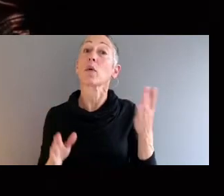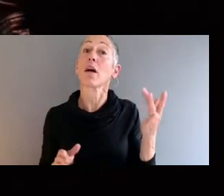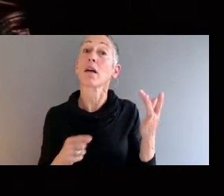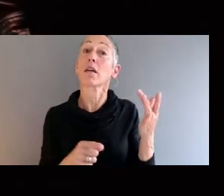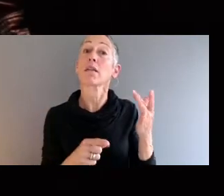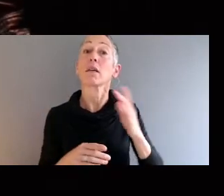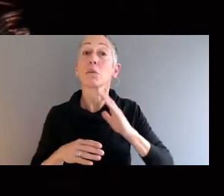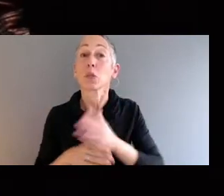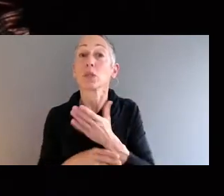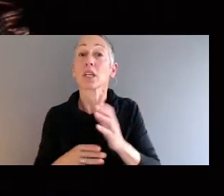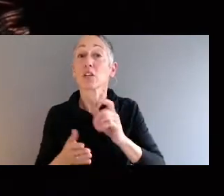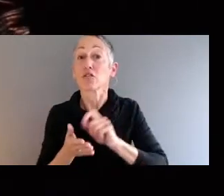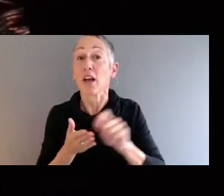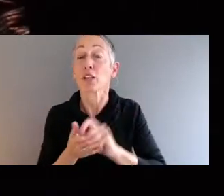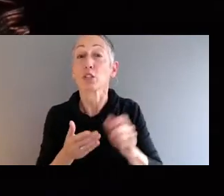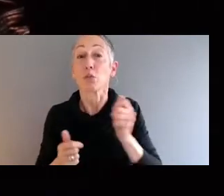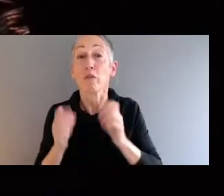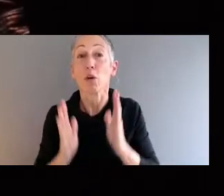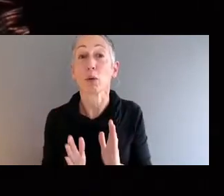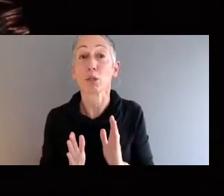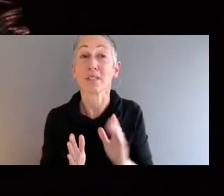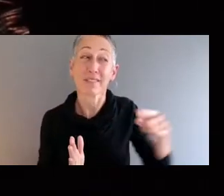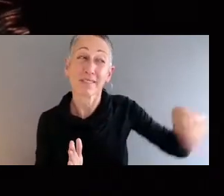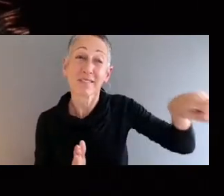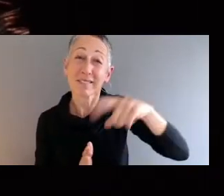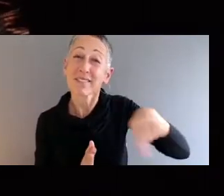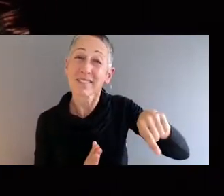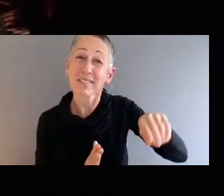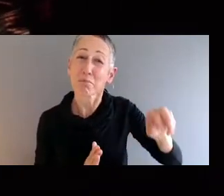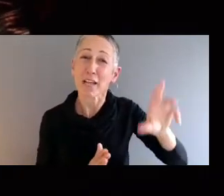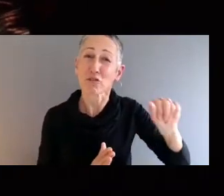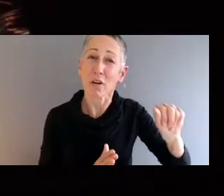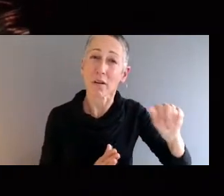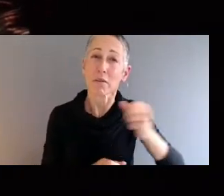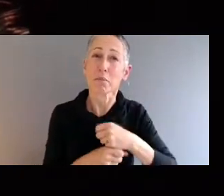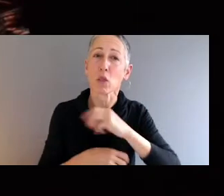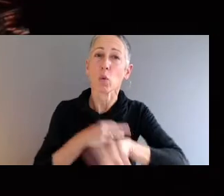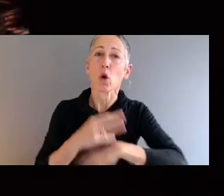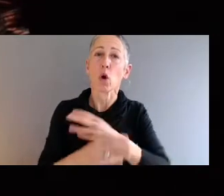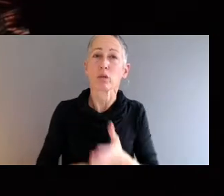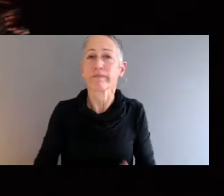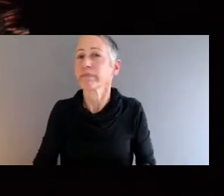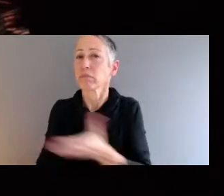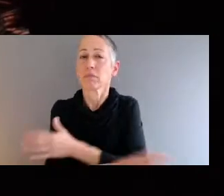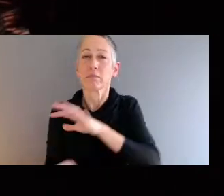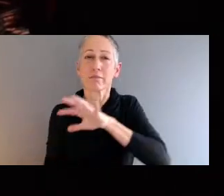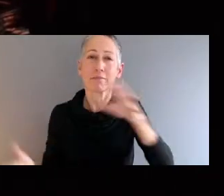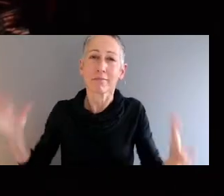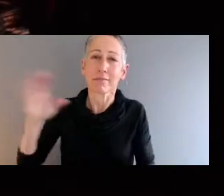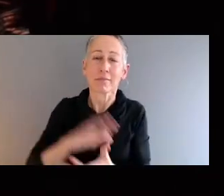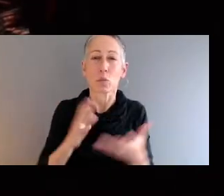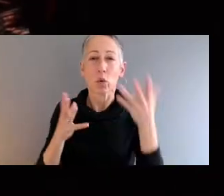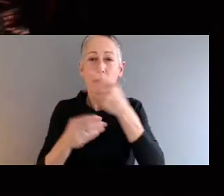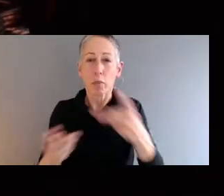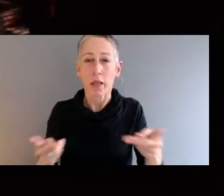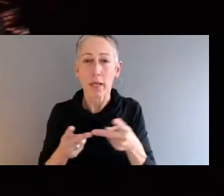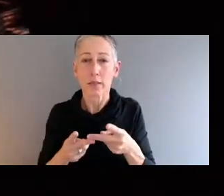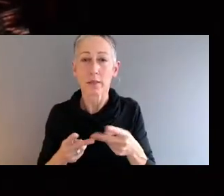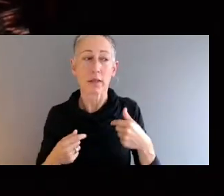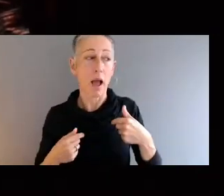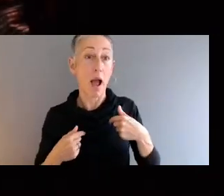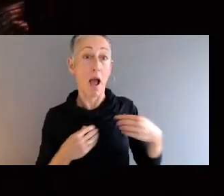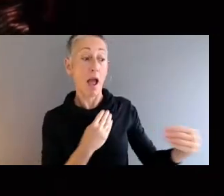performers who make the world a better place. I can certainly attest to the influence they've had on me in my endeavor to become a better singer, musician, and artist. And